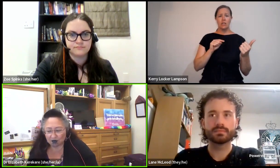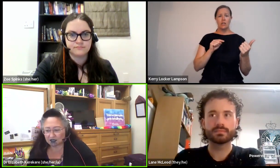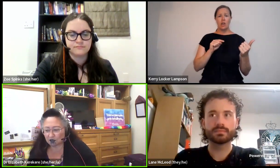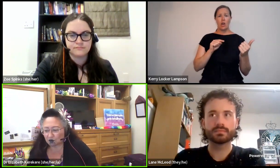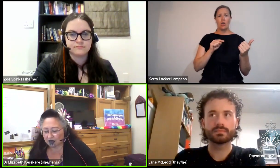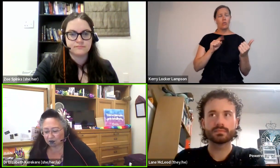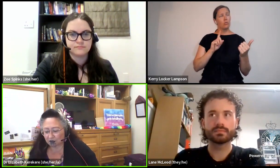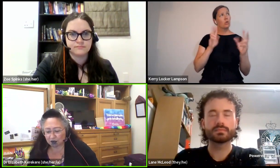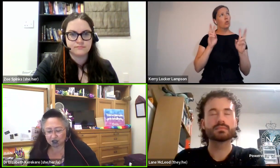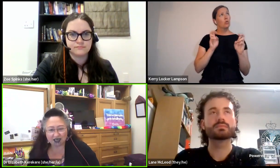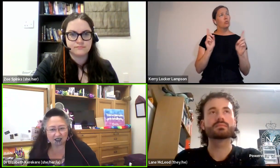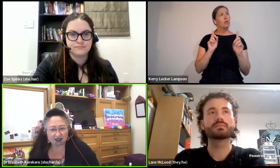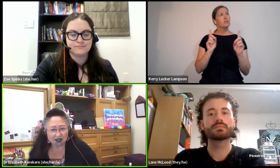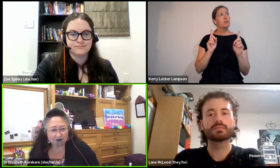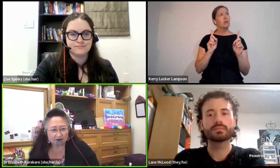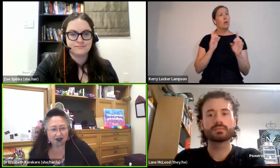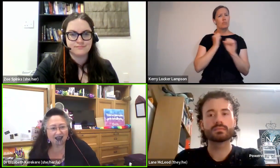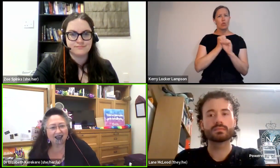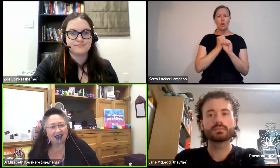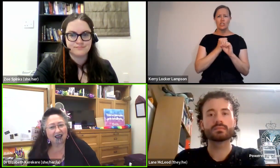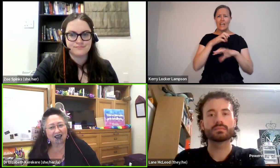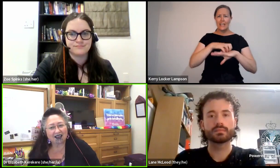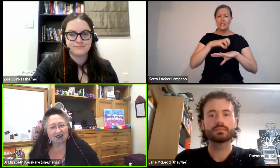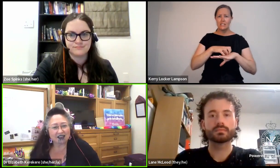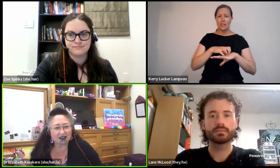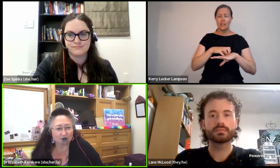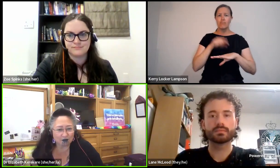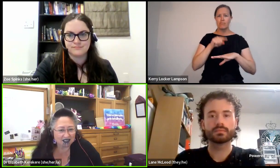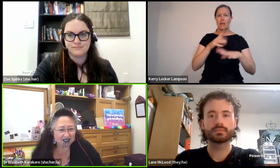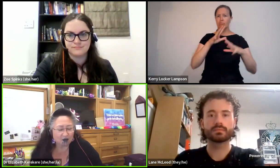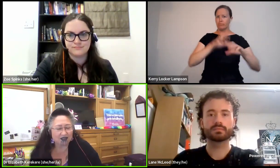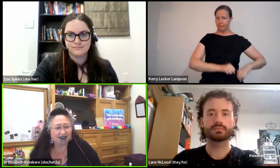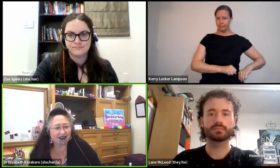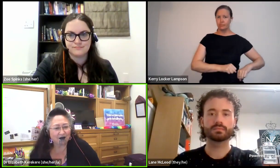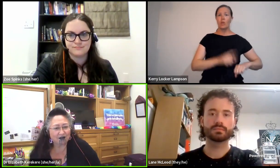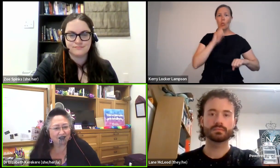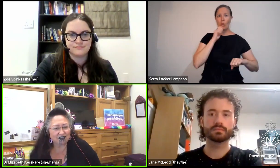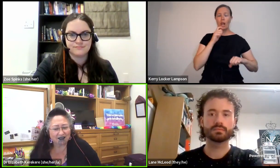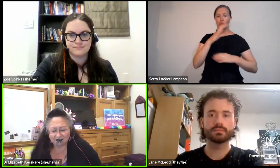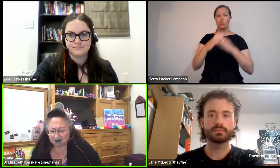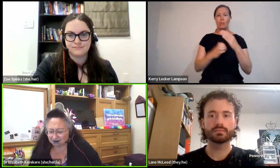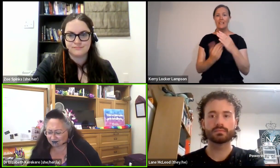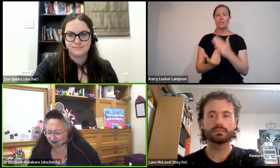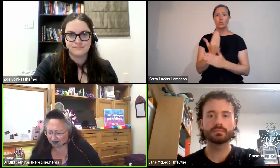promotion. Now, what is it called now? The promotion agency, and replacing it with the health,